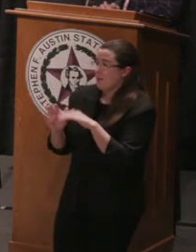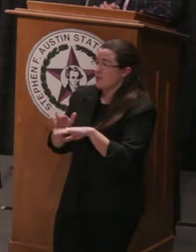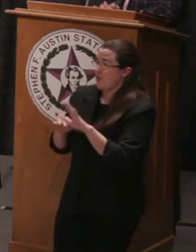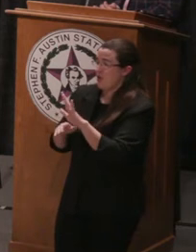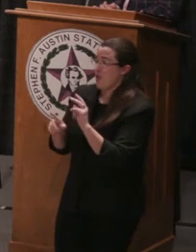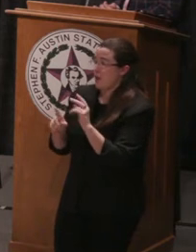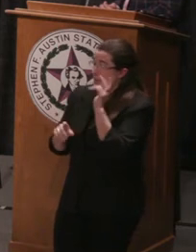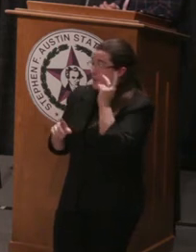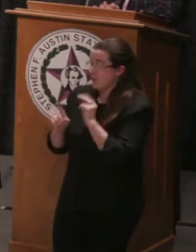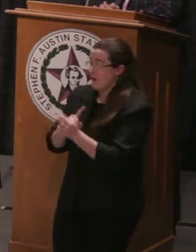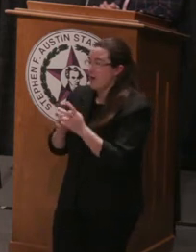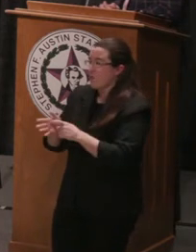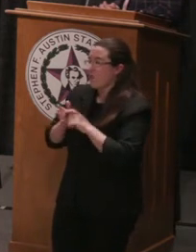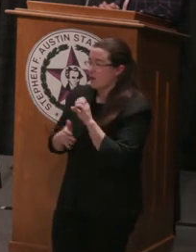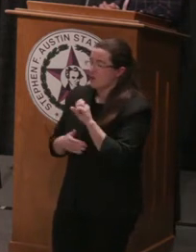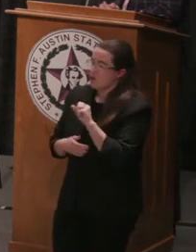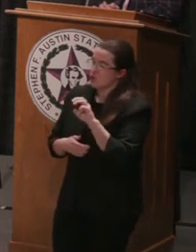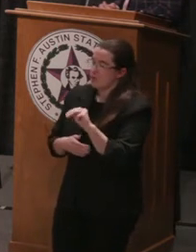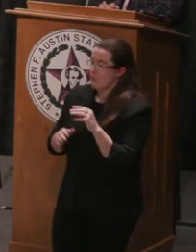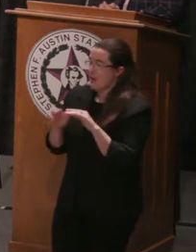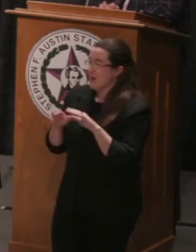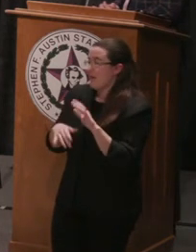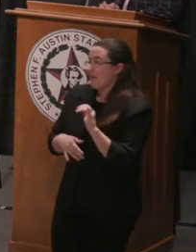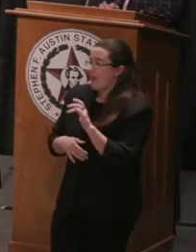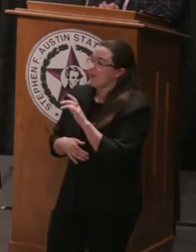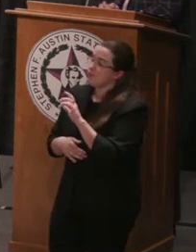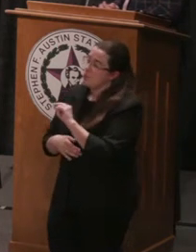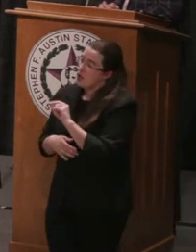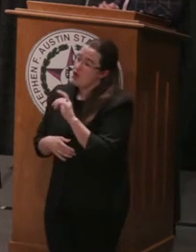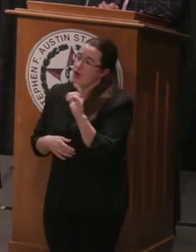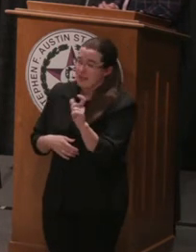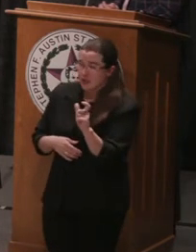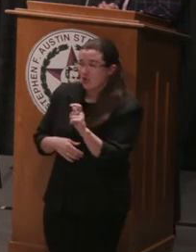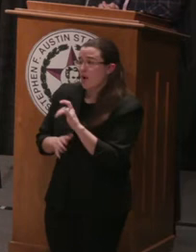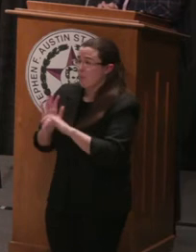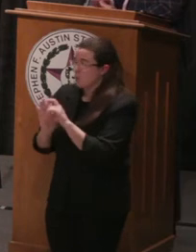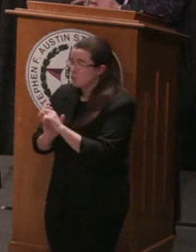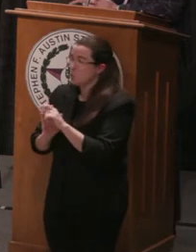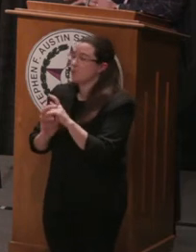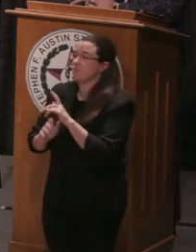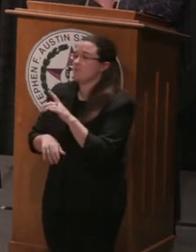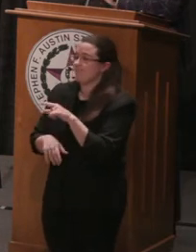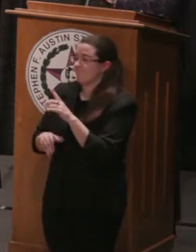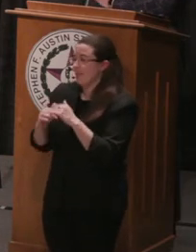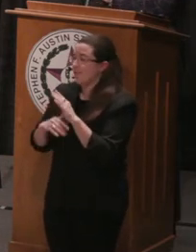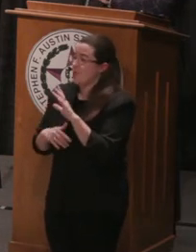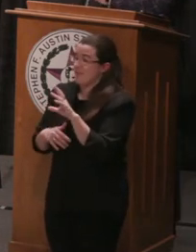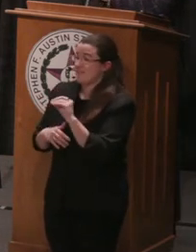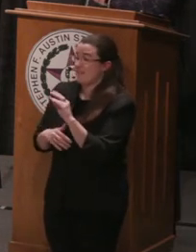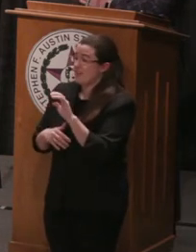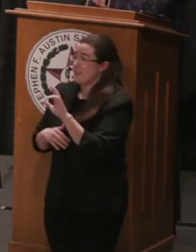HB 20 also requires social media platforms like Twitter, Instagram, and YouTube, those with more than